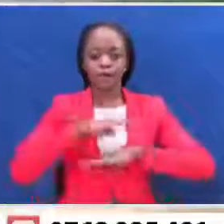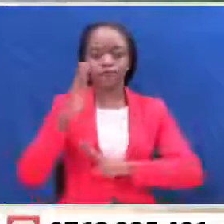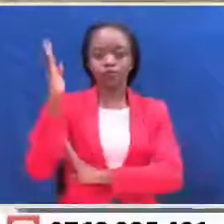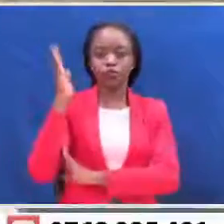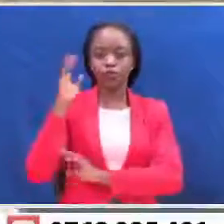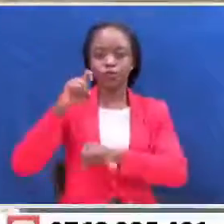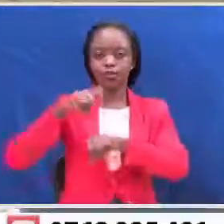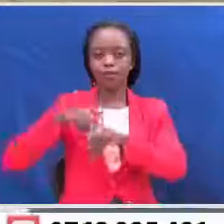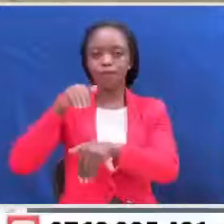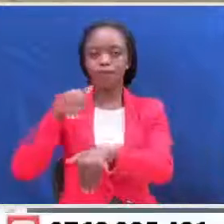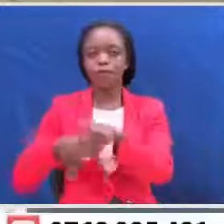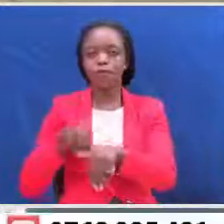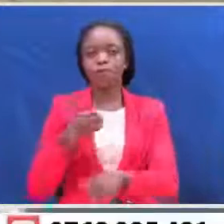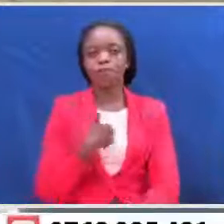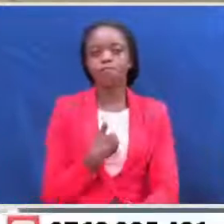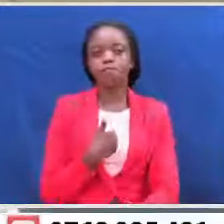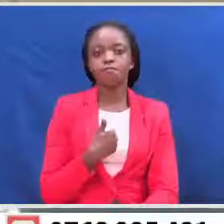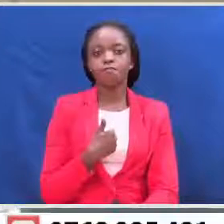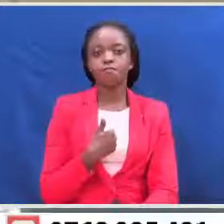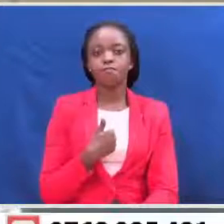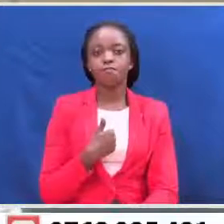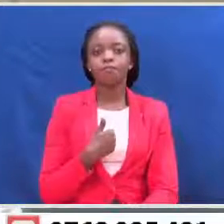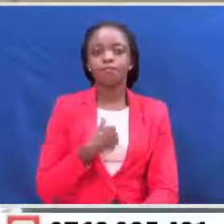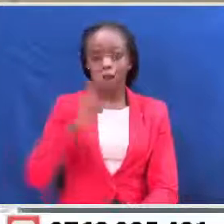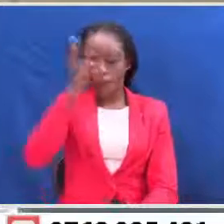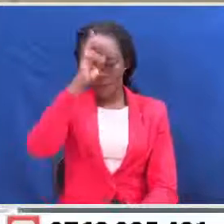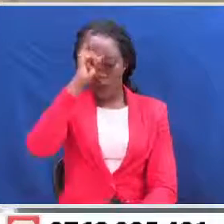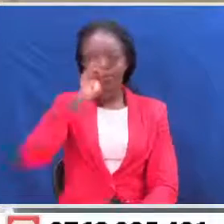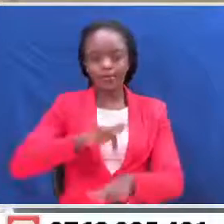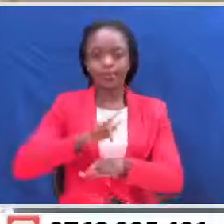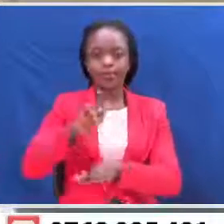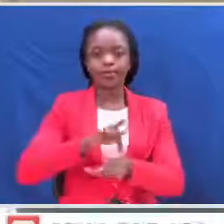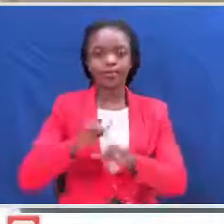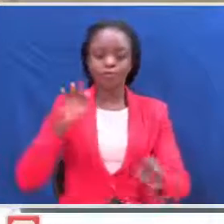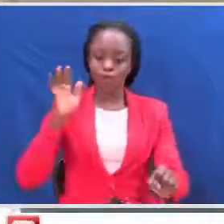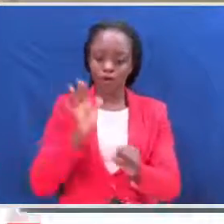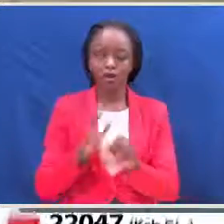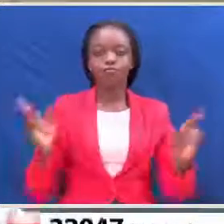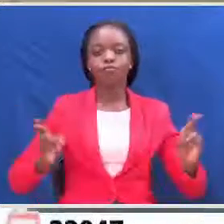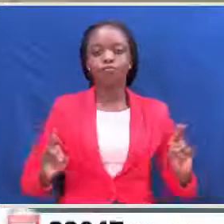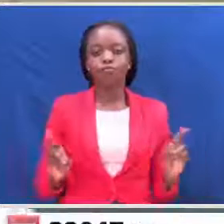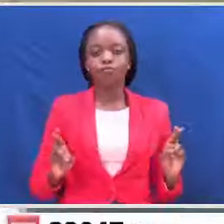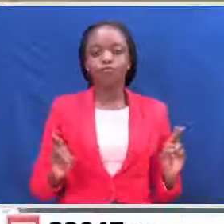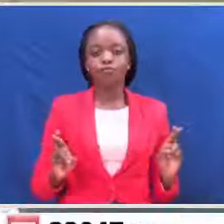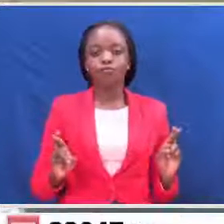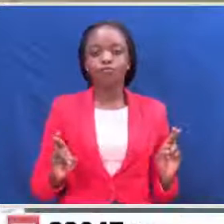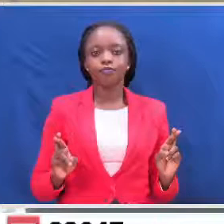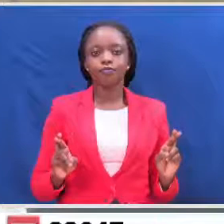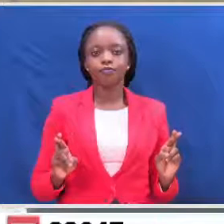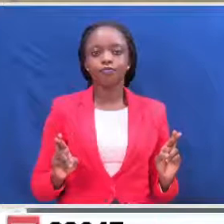the elections. Panga na tume deploy officers adequately ya kutoshia.